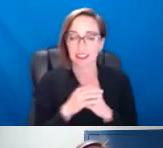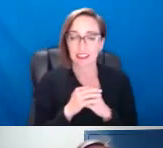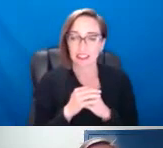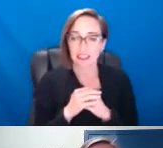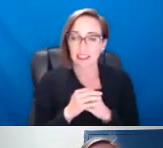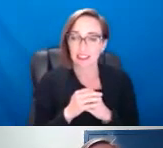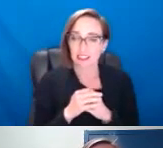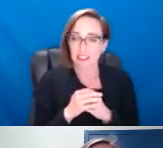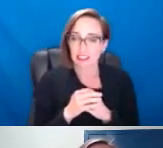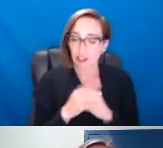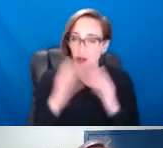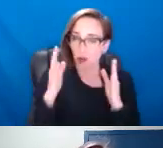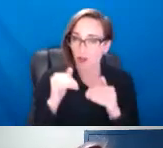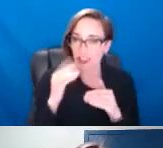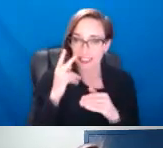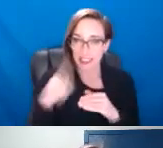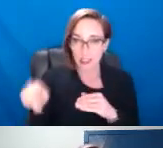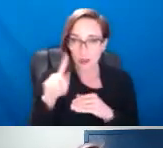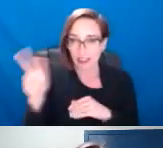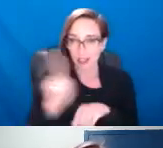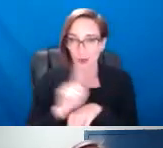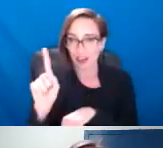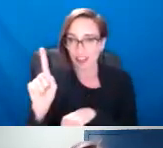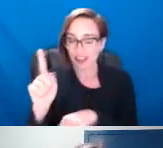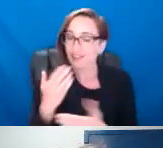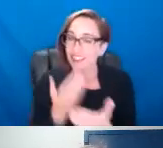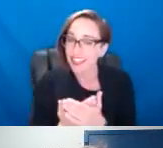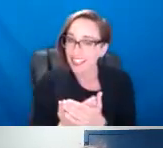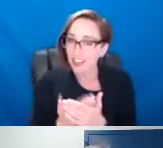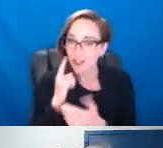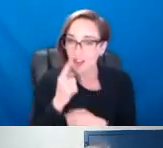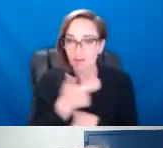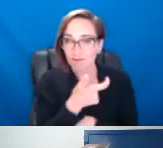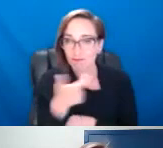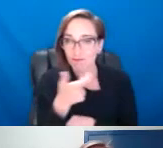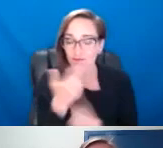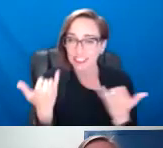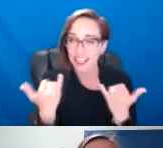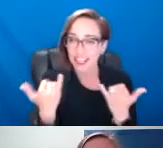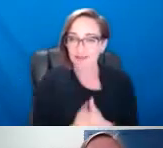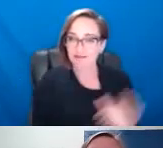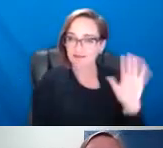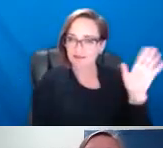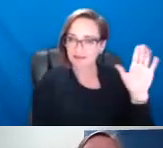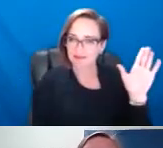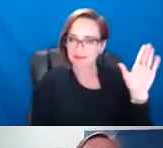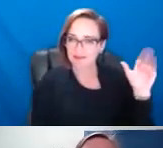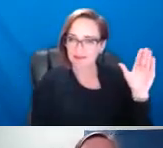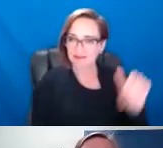able to join us then at 1 o'clock. Thank you so much for taking the time to be here with us today. Bye.